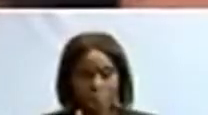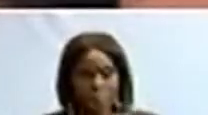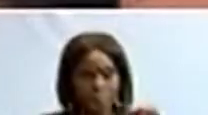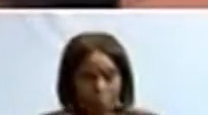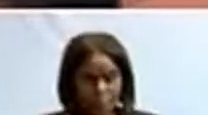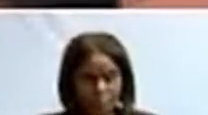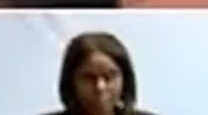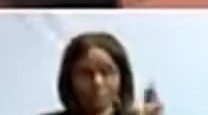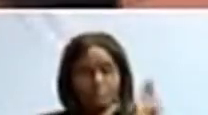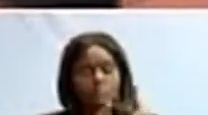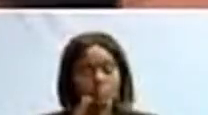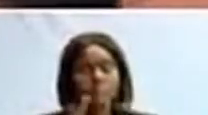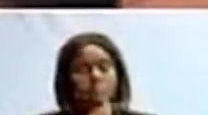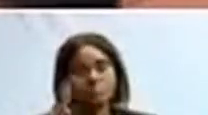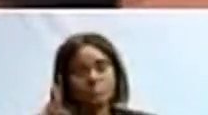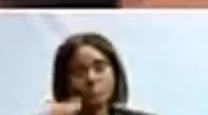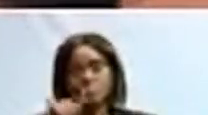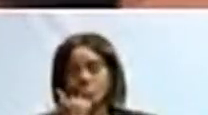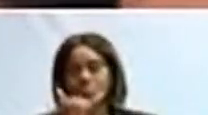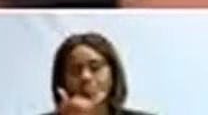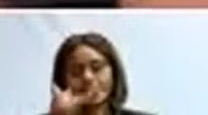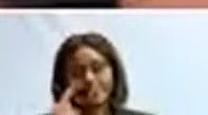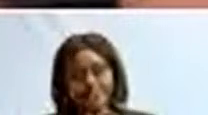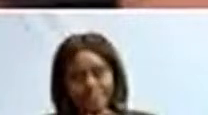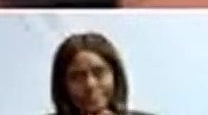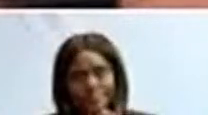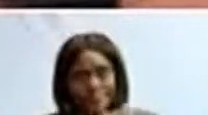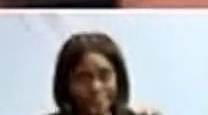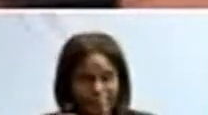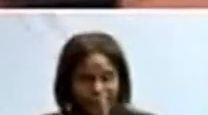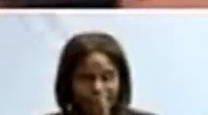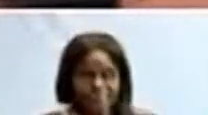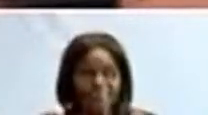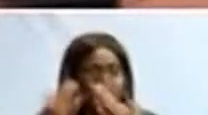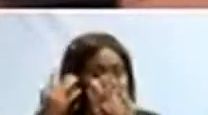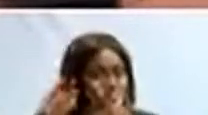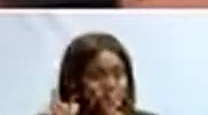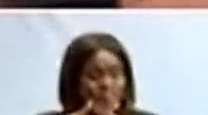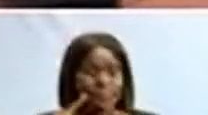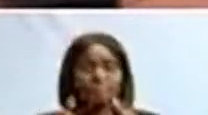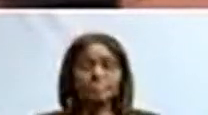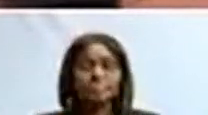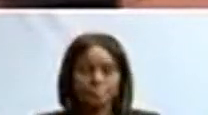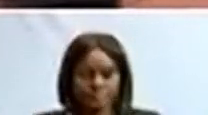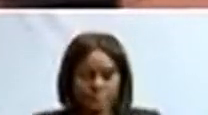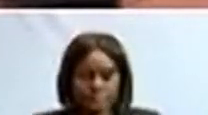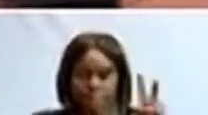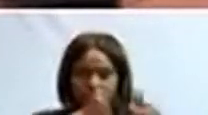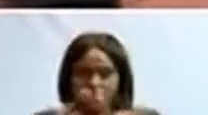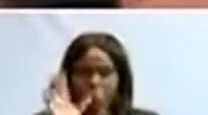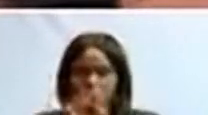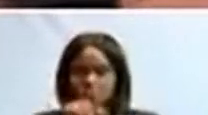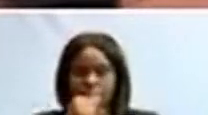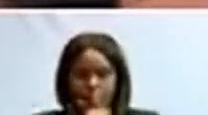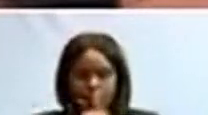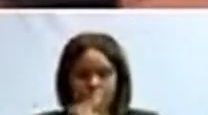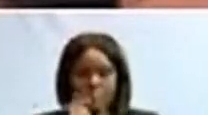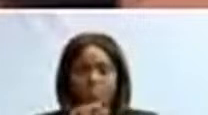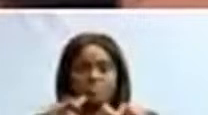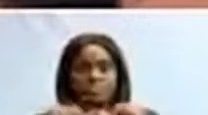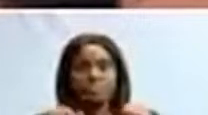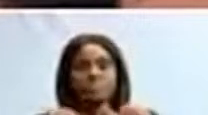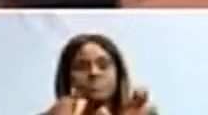Management response, cause of query. Management wishes to acknowledge the observations made by the